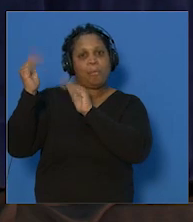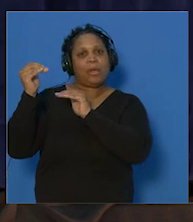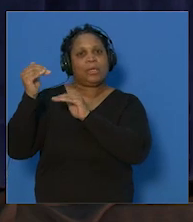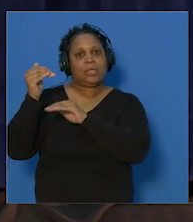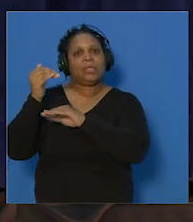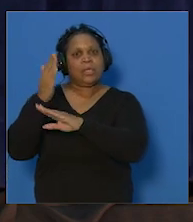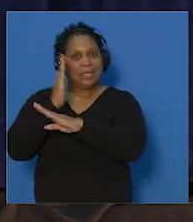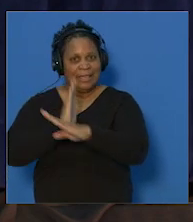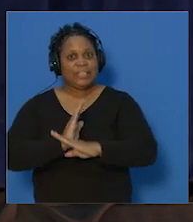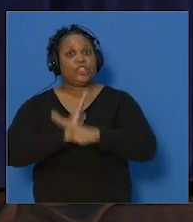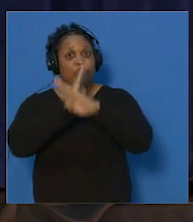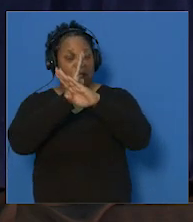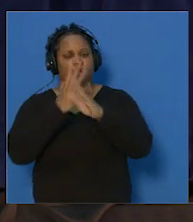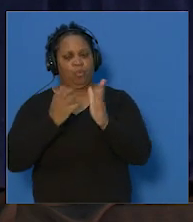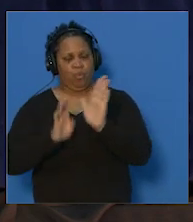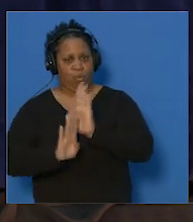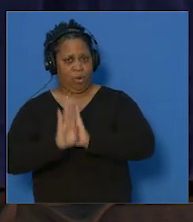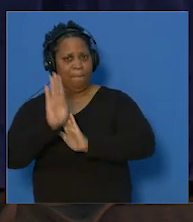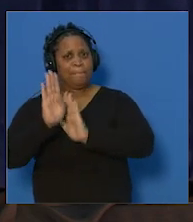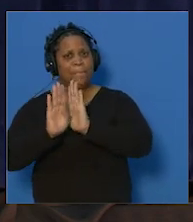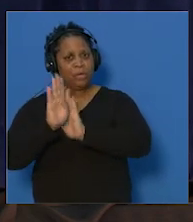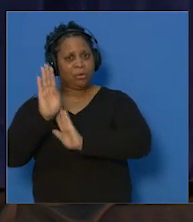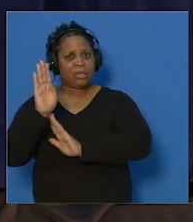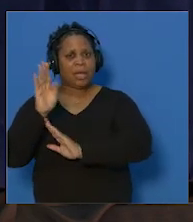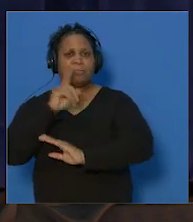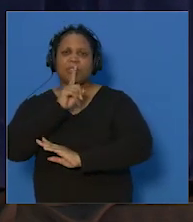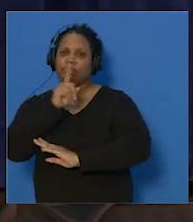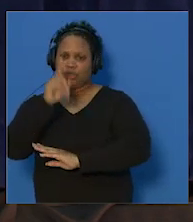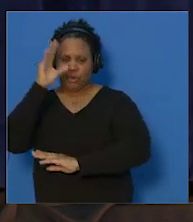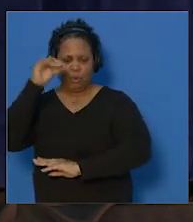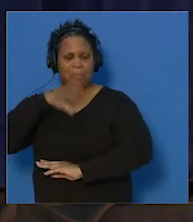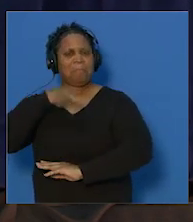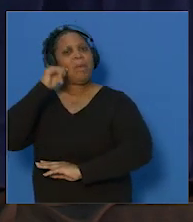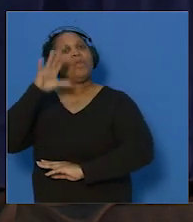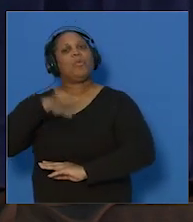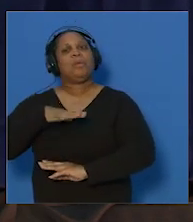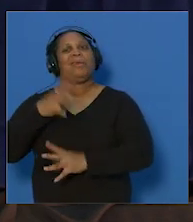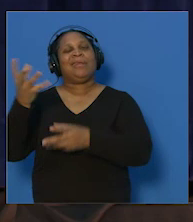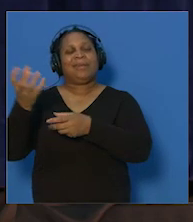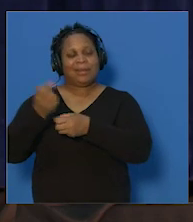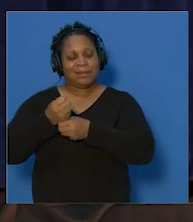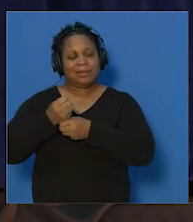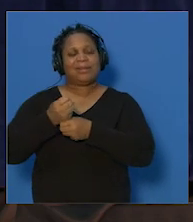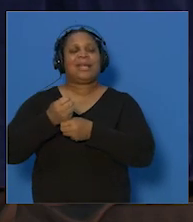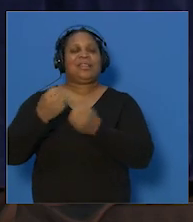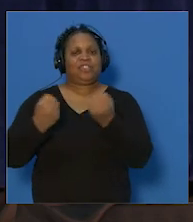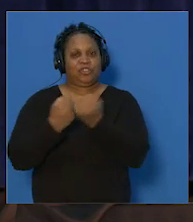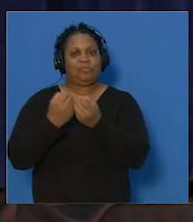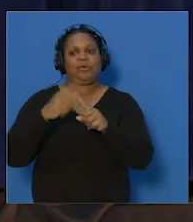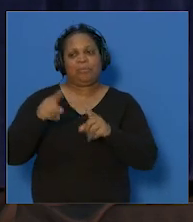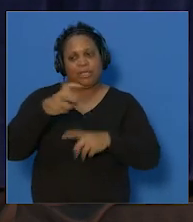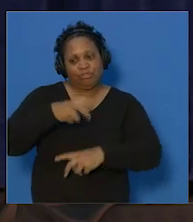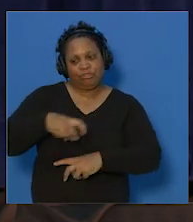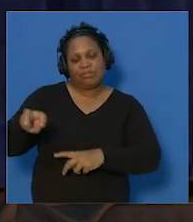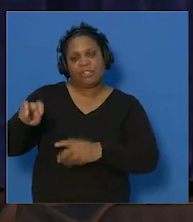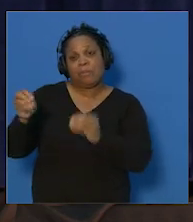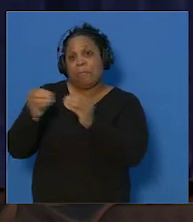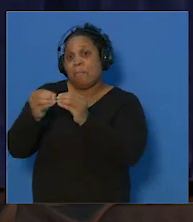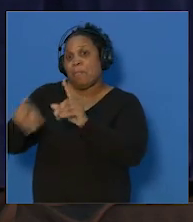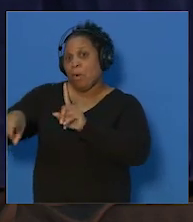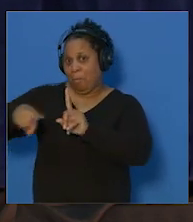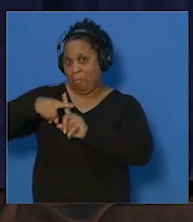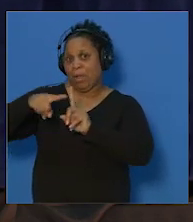shelter, and we want to build on that to make sure our men and women get the support that they need, but transition to more